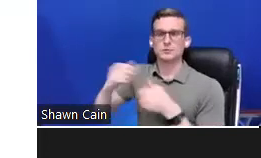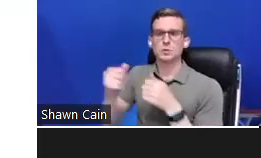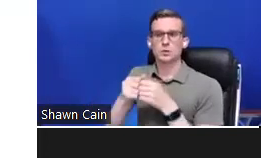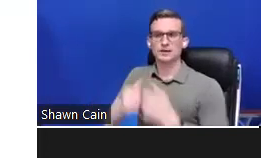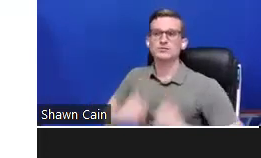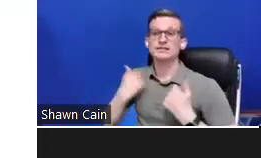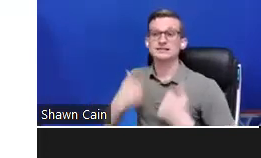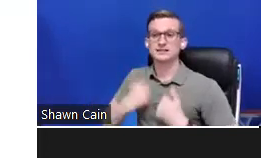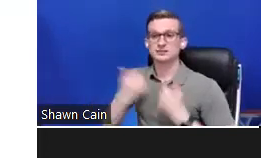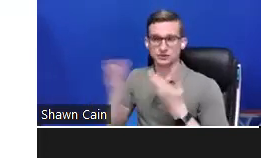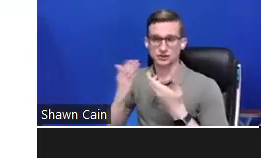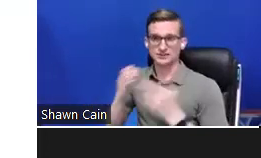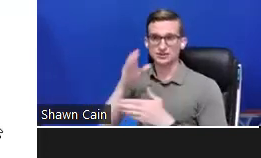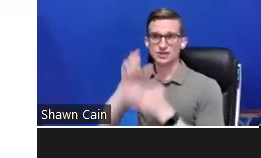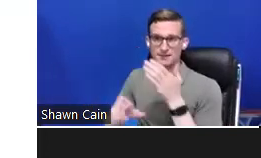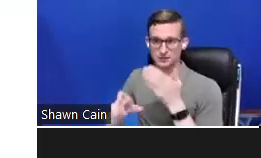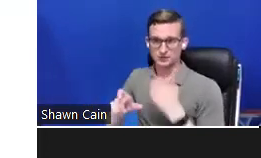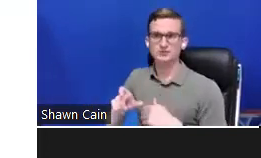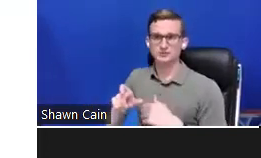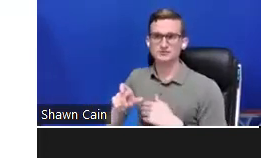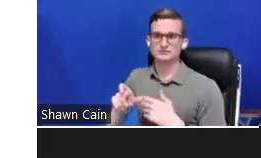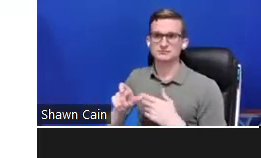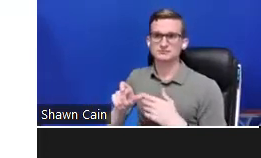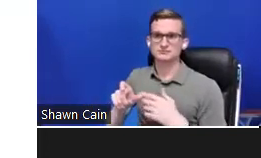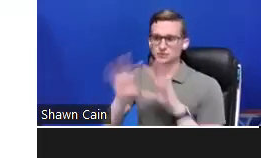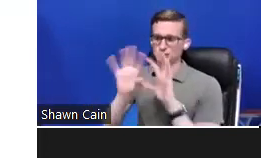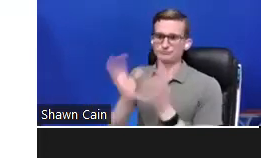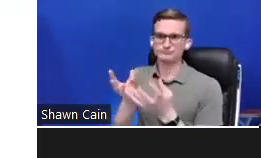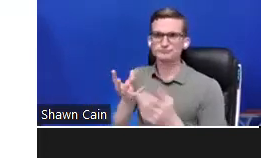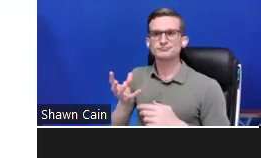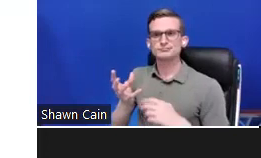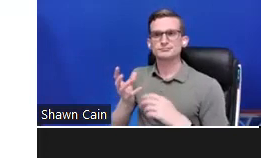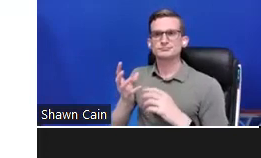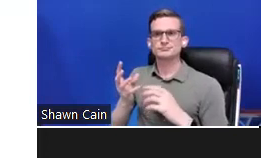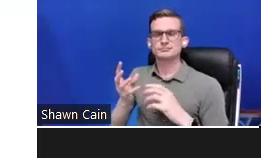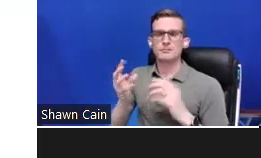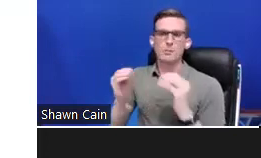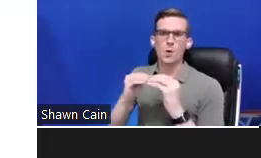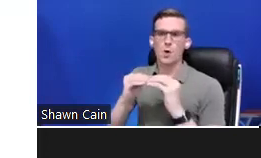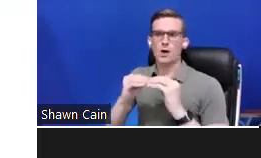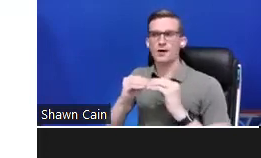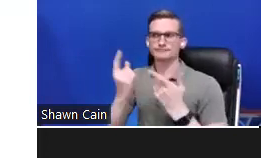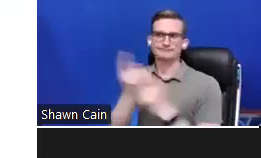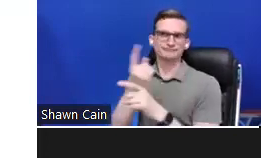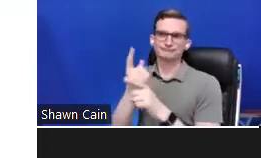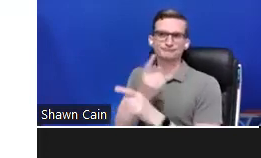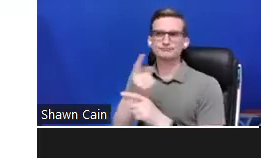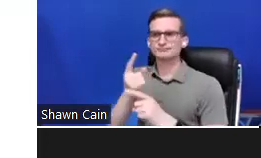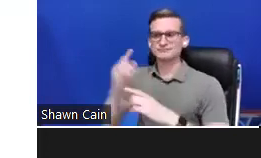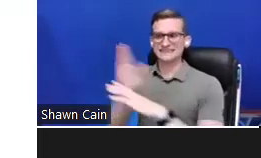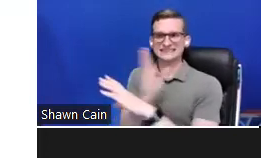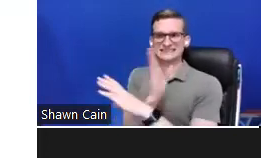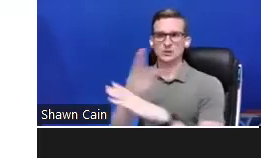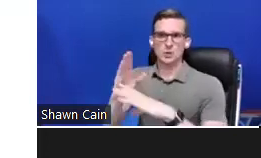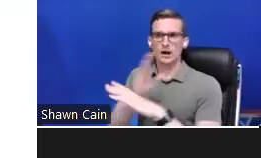residential services chapter to make that build in a way that made a little more sense across the continuum. And that really was driven by